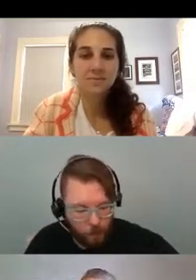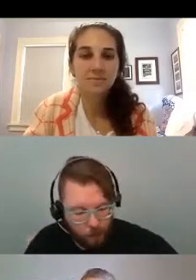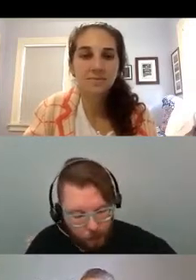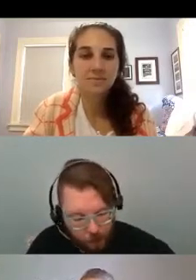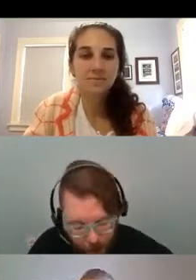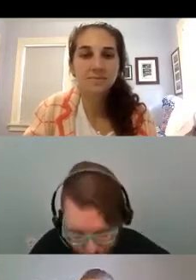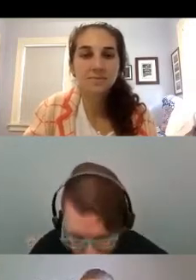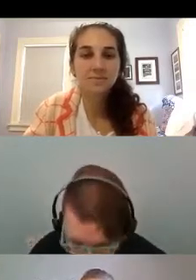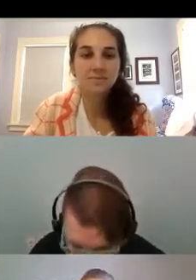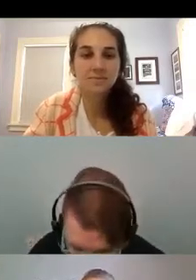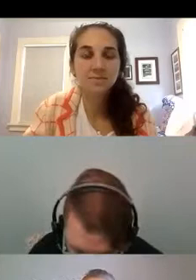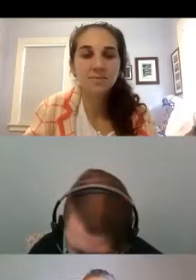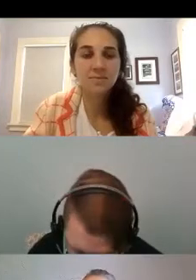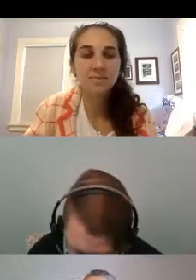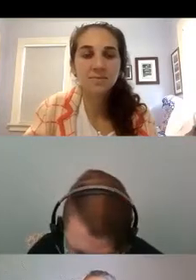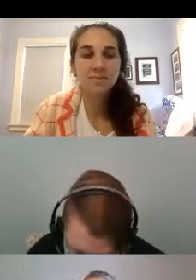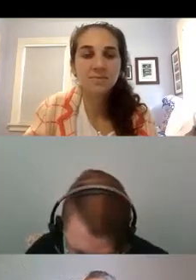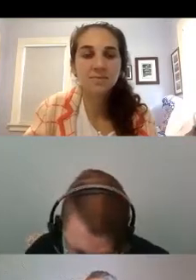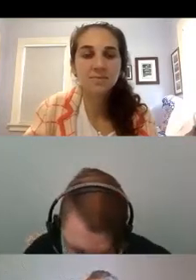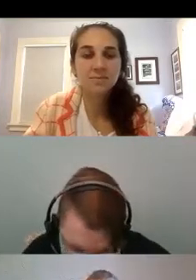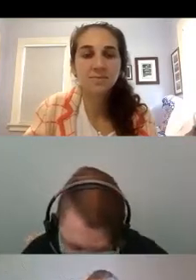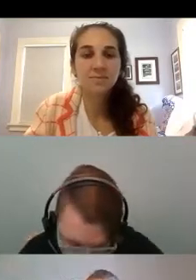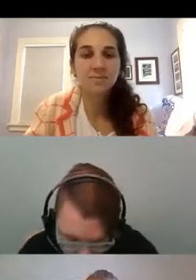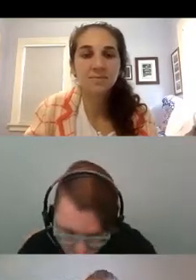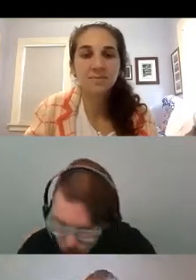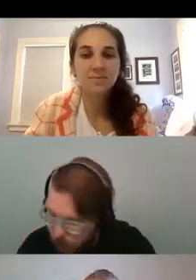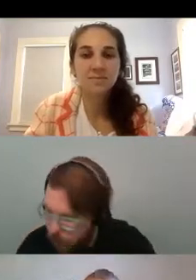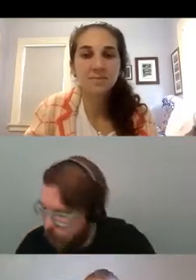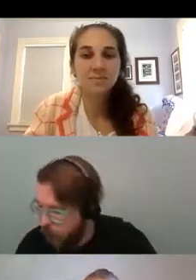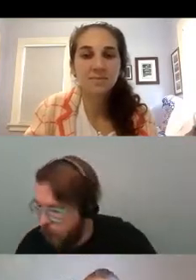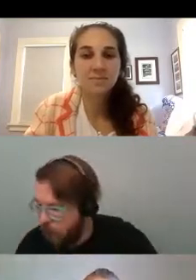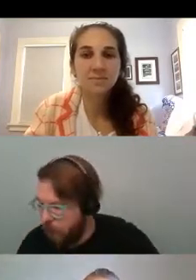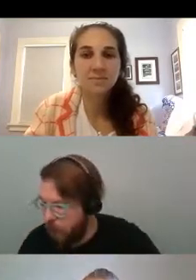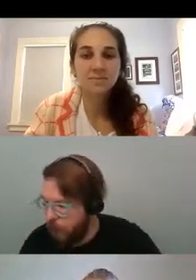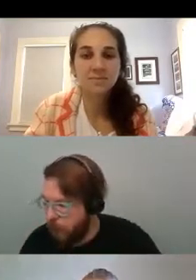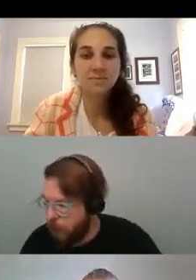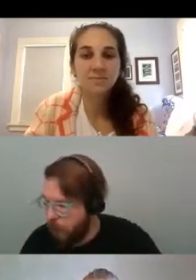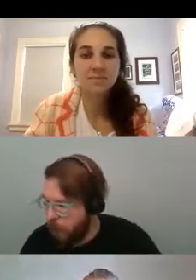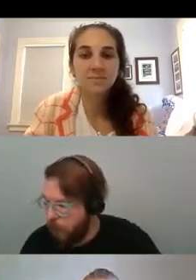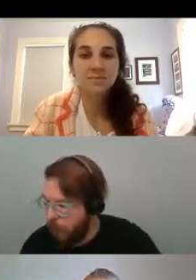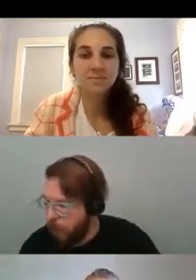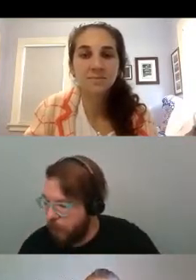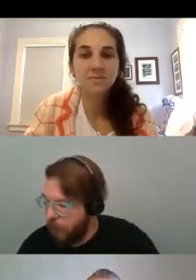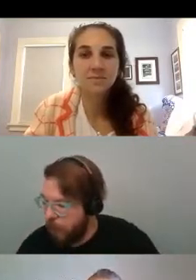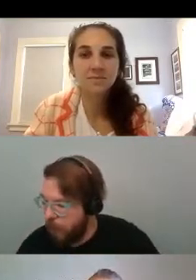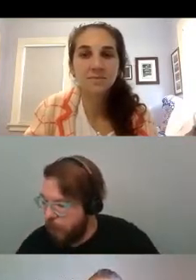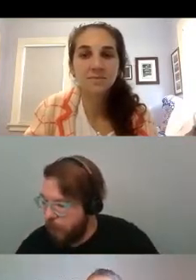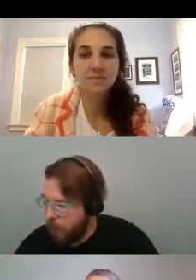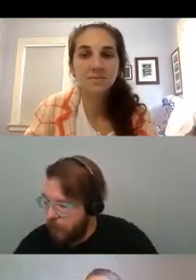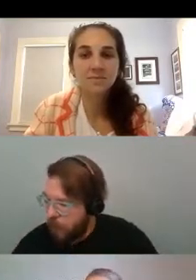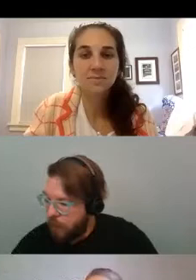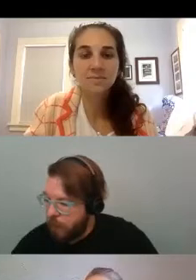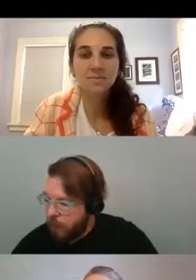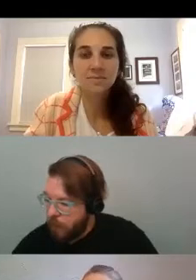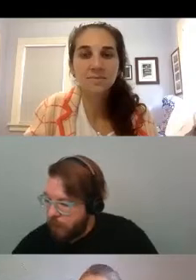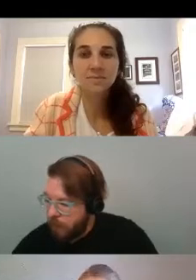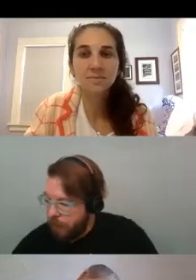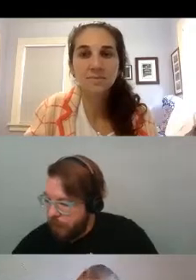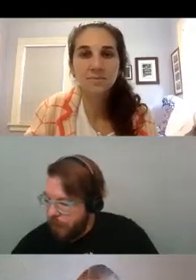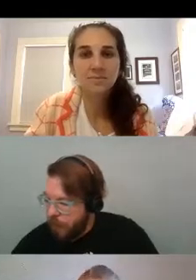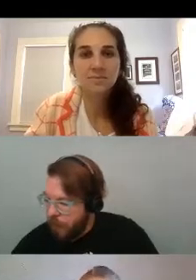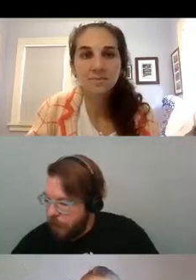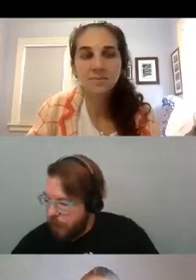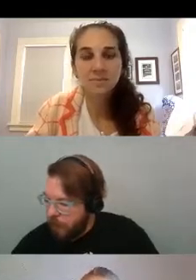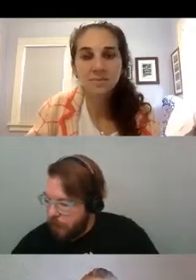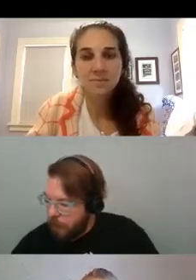connection, collaboration, experimentation, and reflection. And because the majority of MoCA visitors are